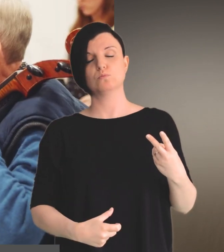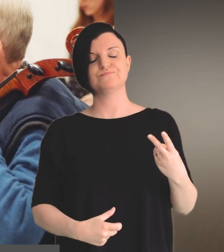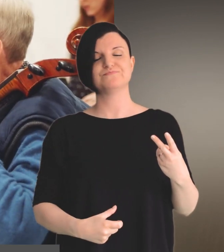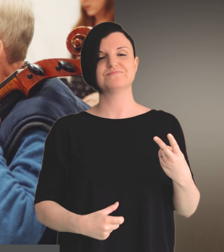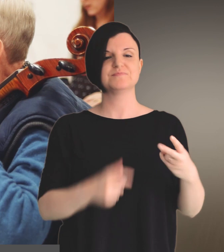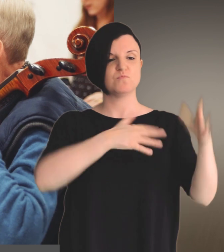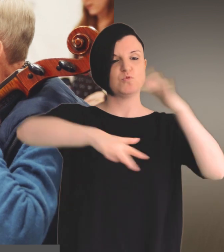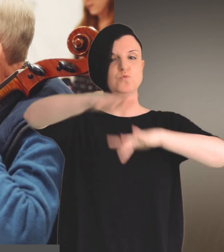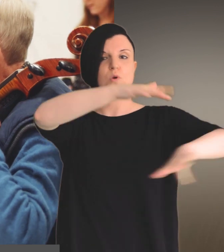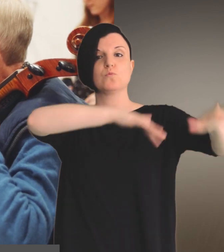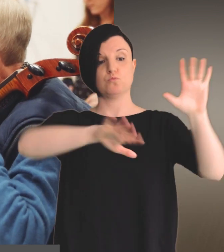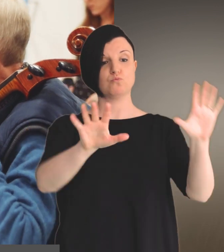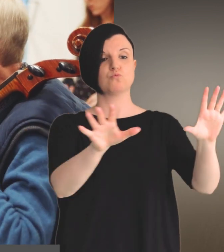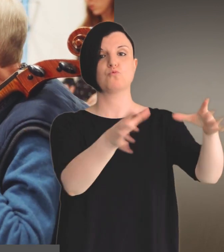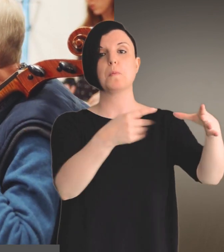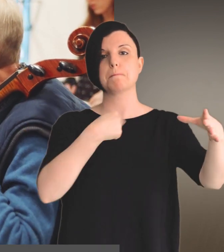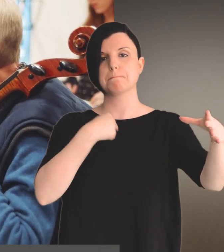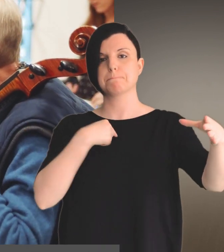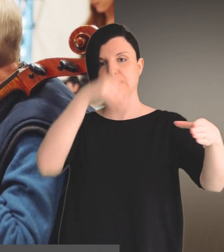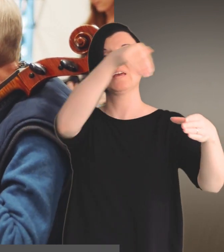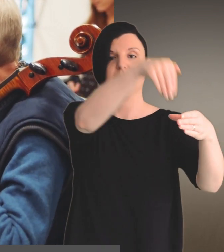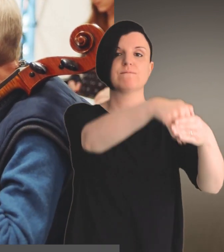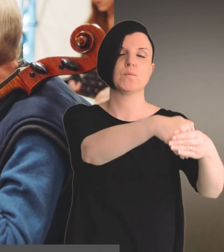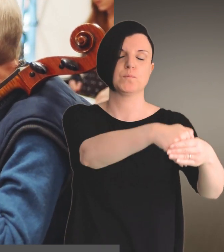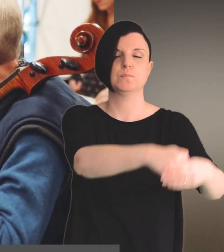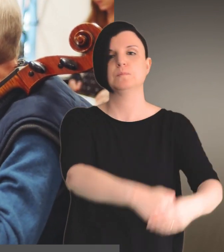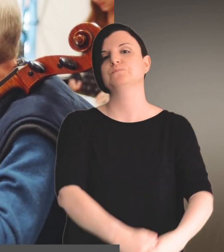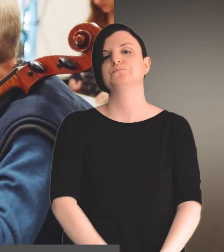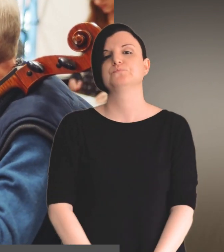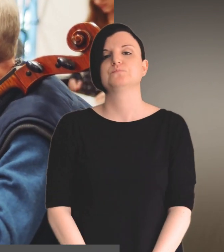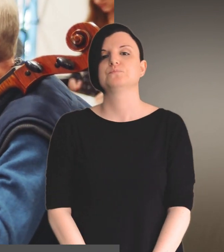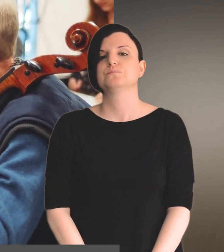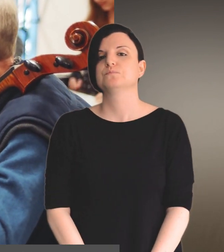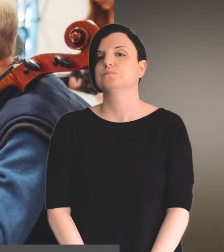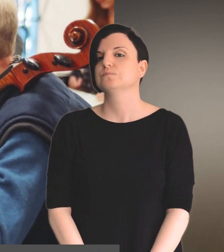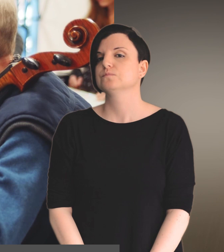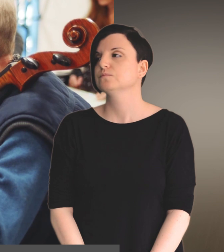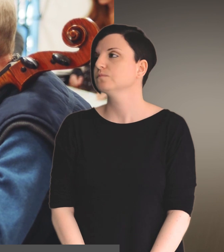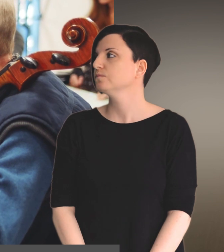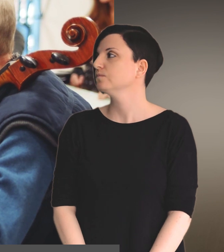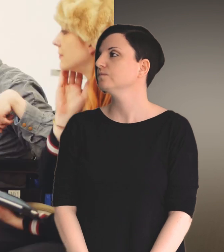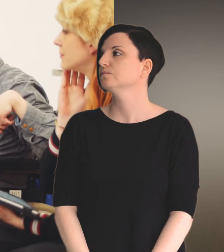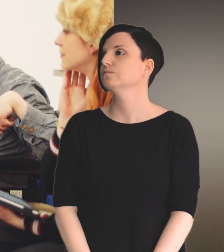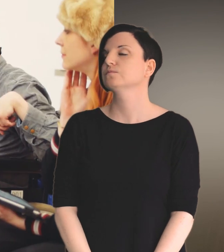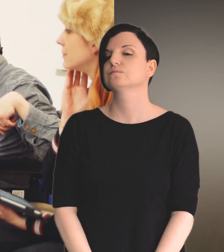as an extension of that, of course, I've also been a member of the Resound